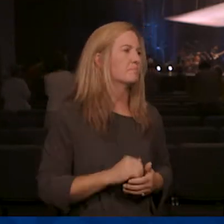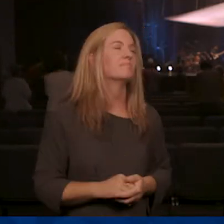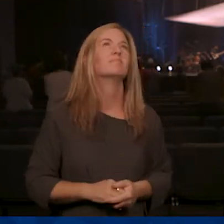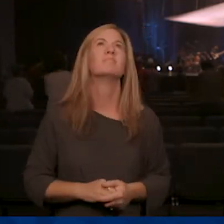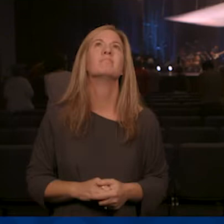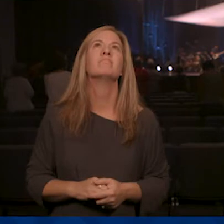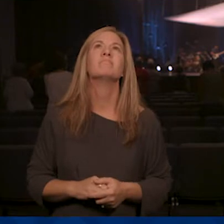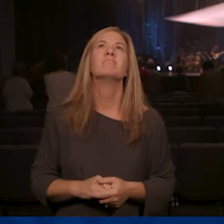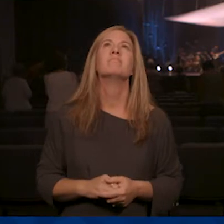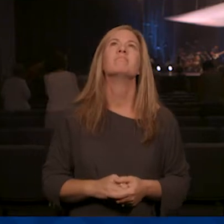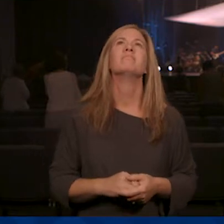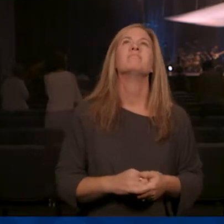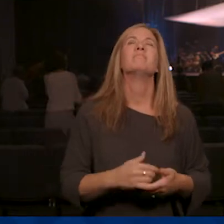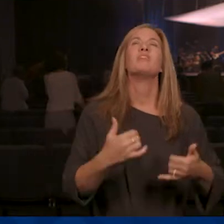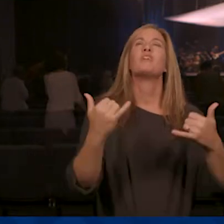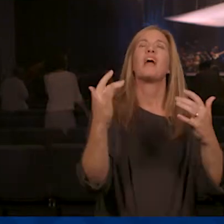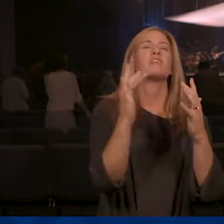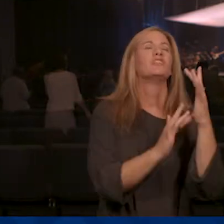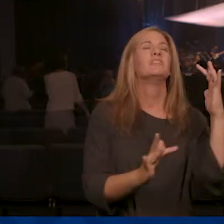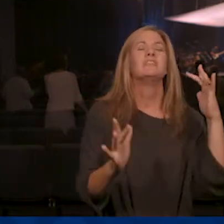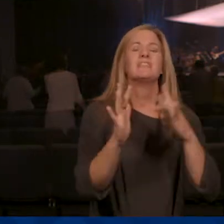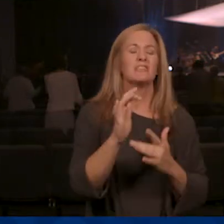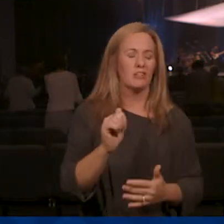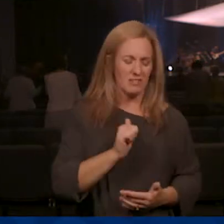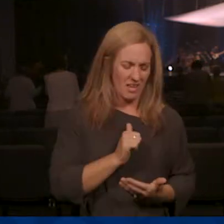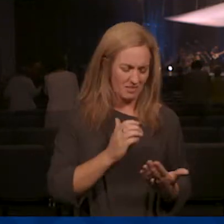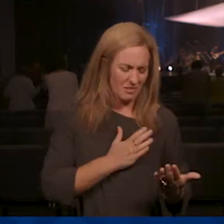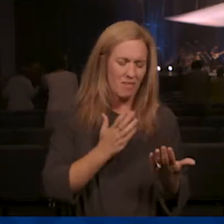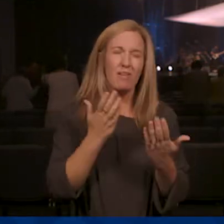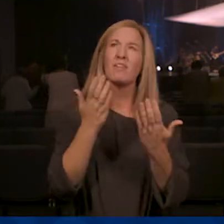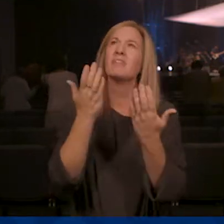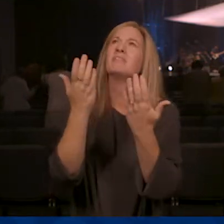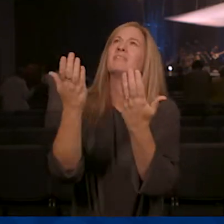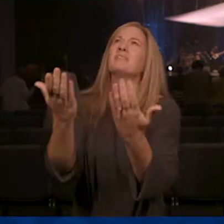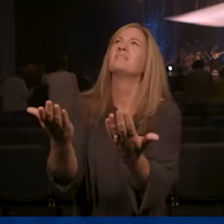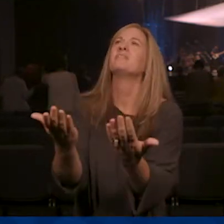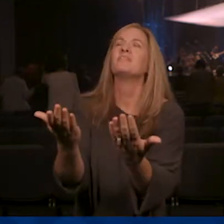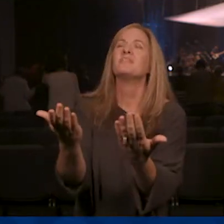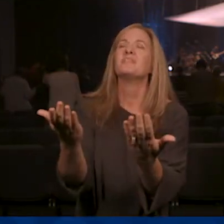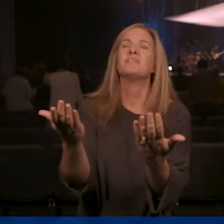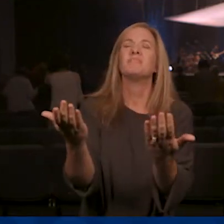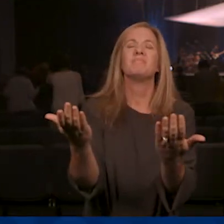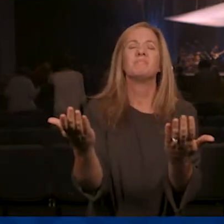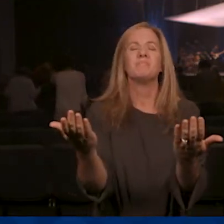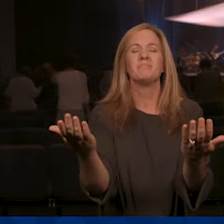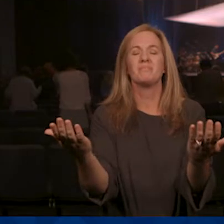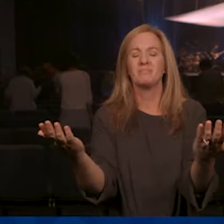We bring ourselves to you today. We want to see